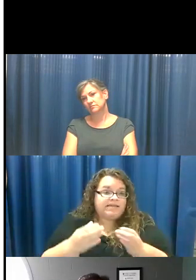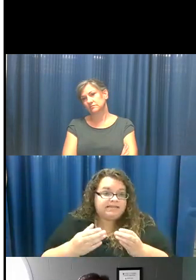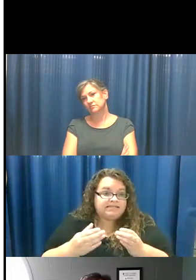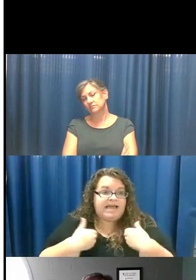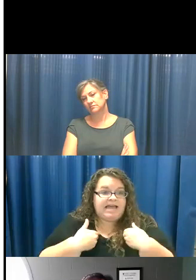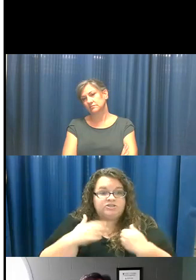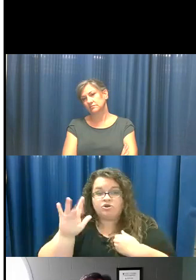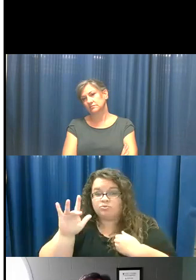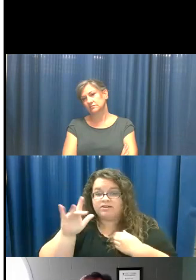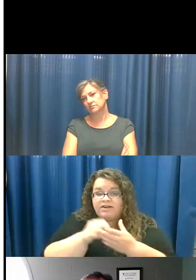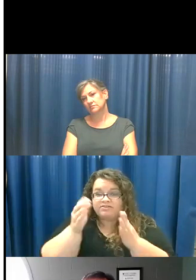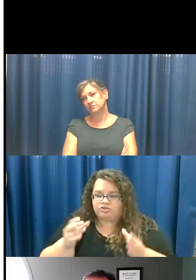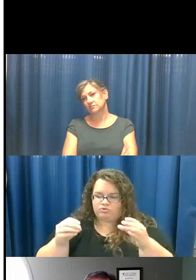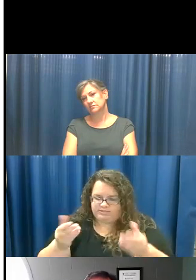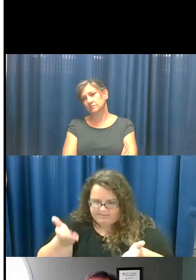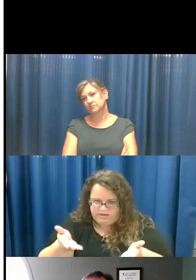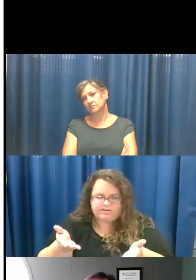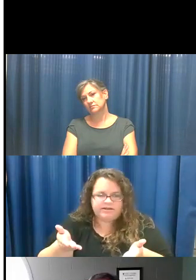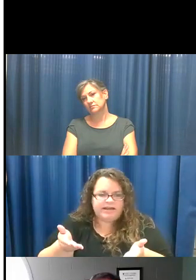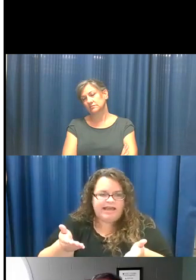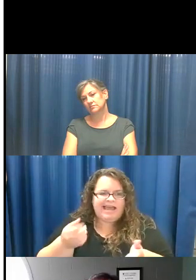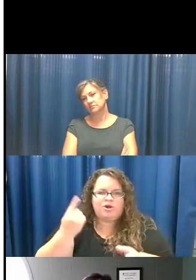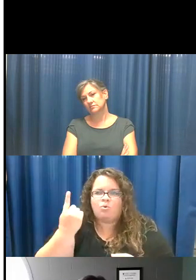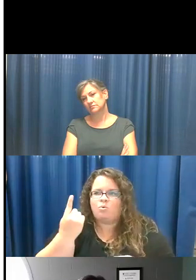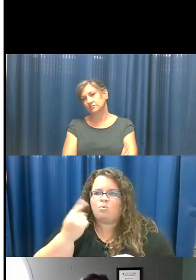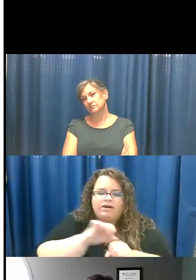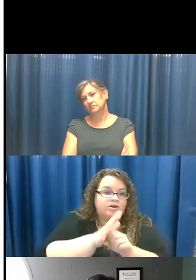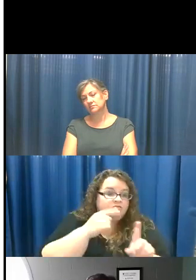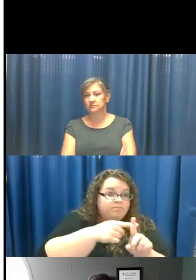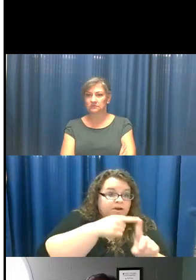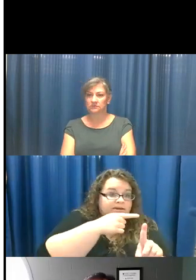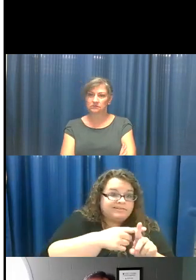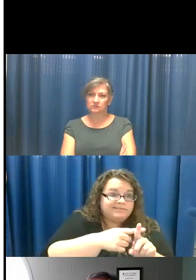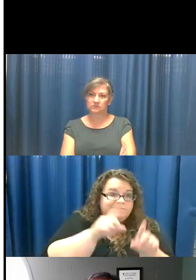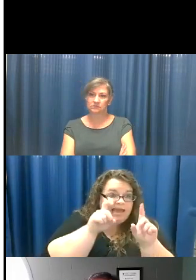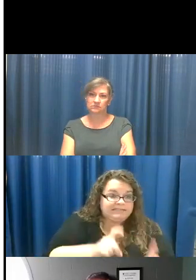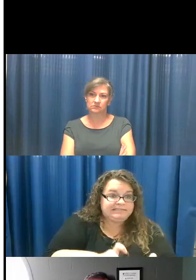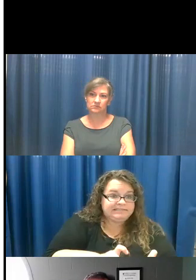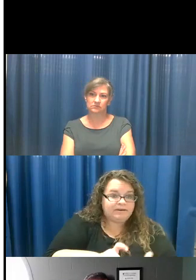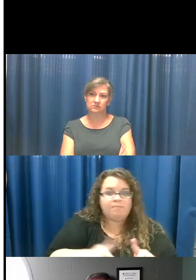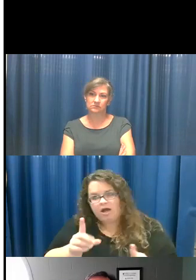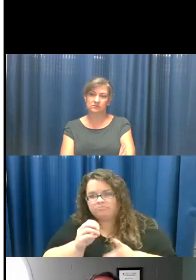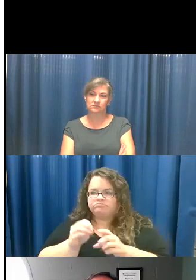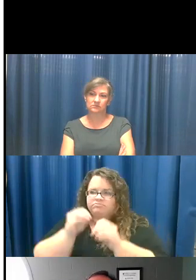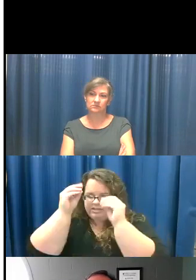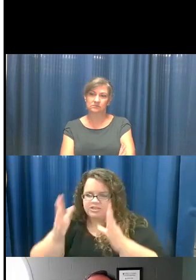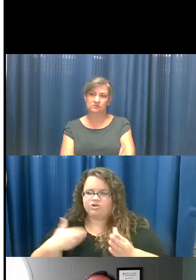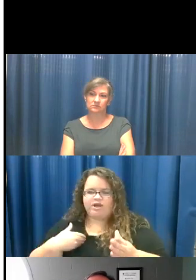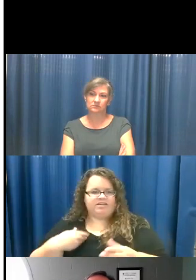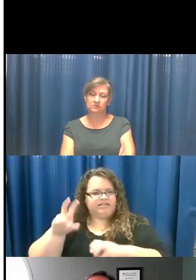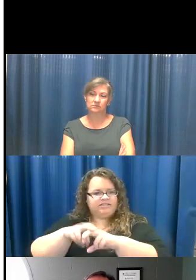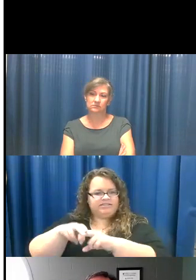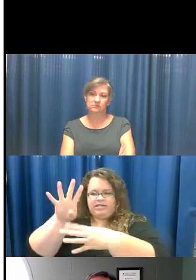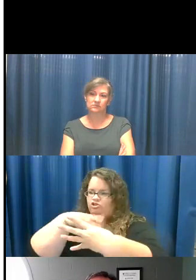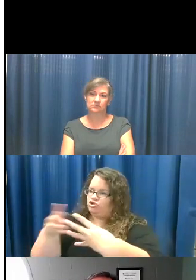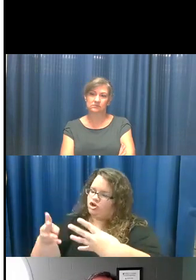classroom, and the instructor has done a great job and they've kept a seating chart, and we take a look, and there are 8 people who